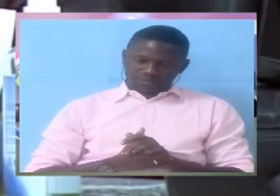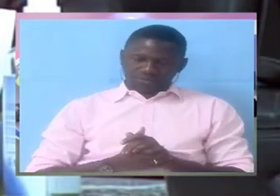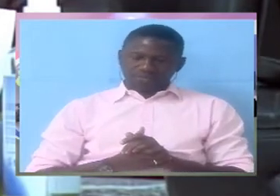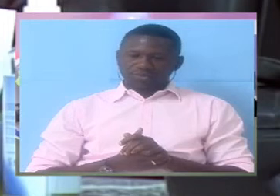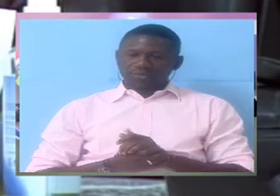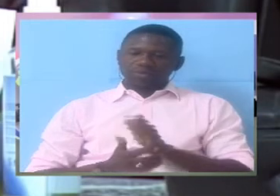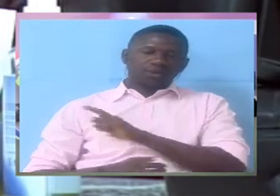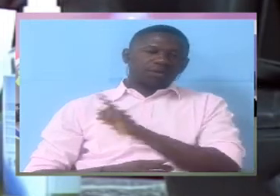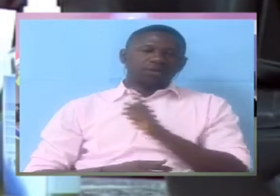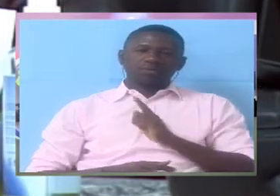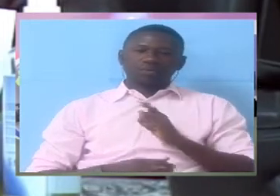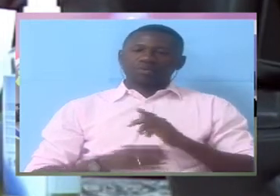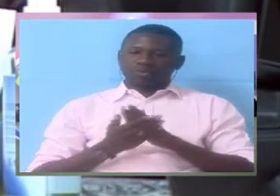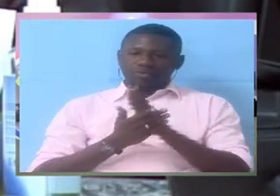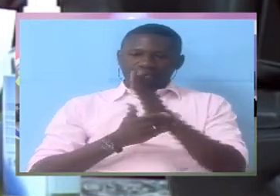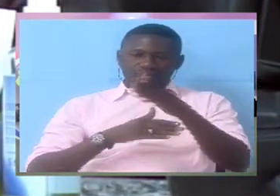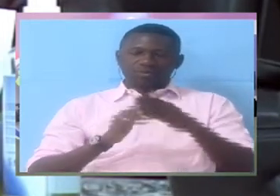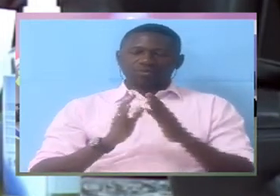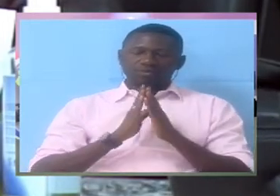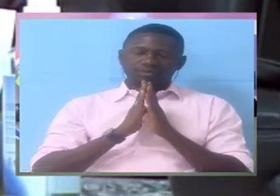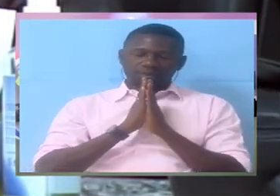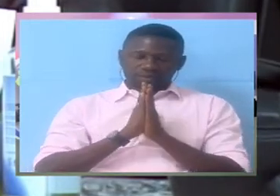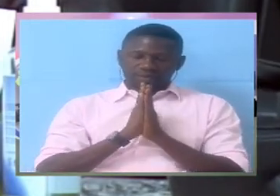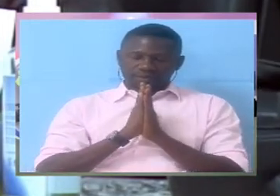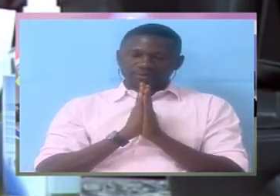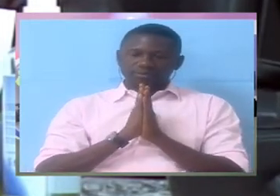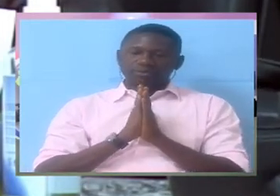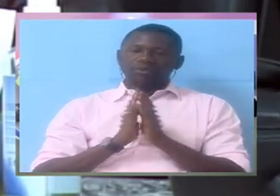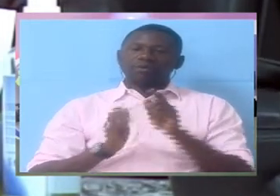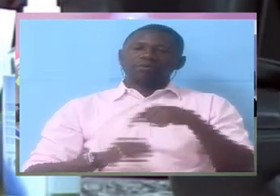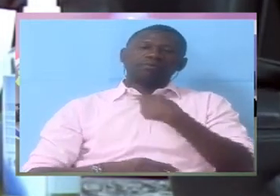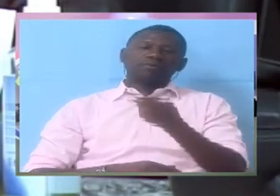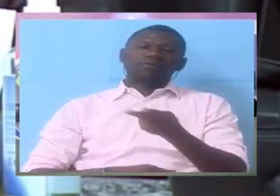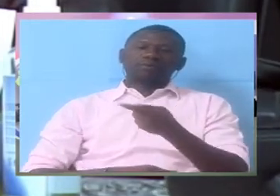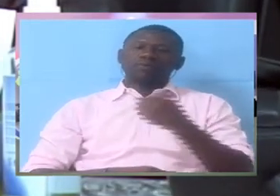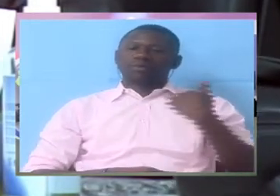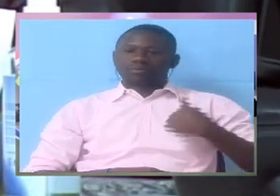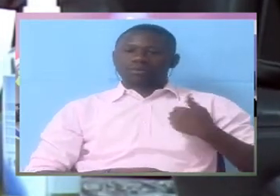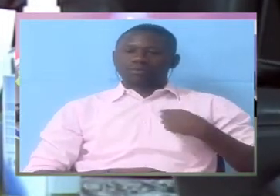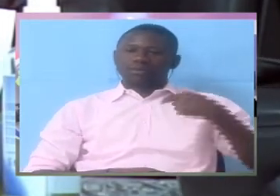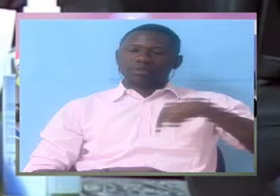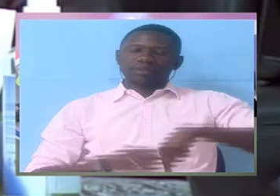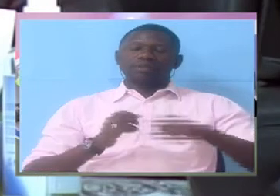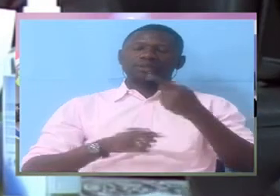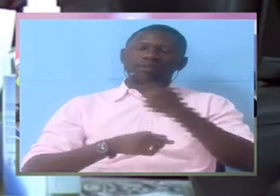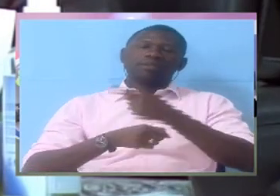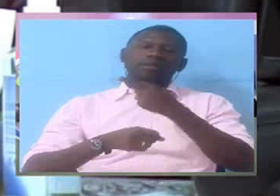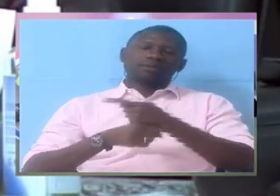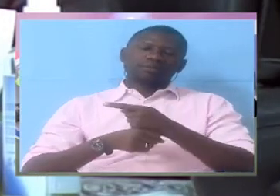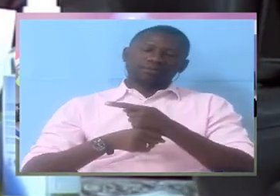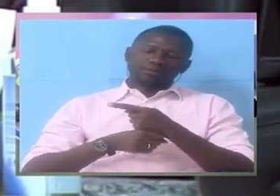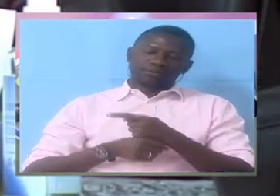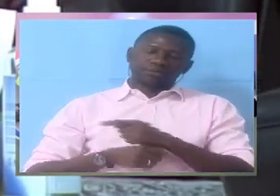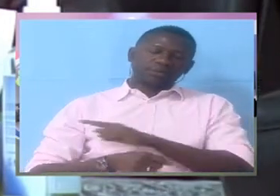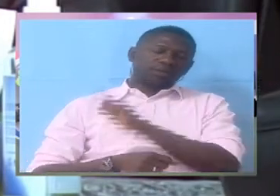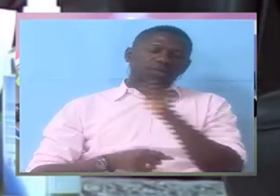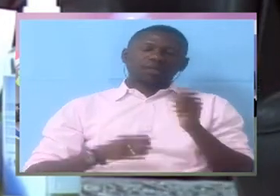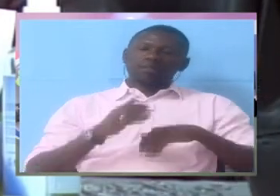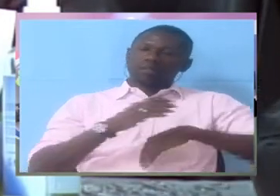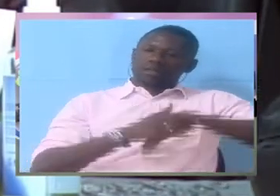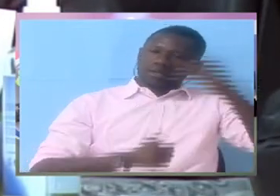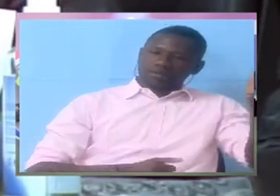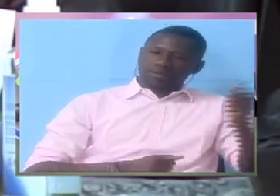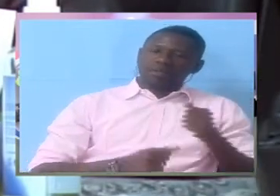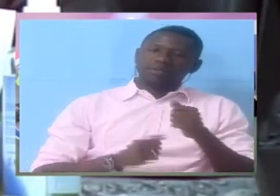And we continue to pray for the people in this nation, the Gambia, and the